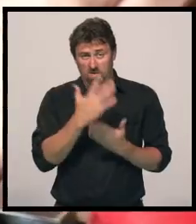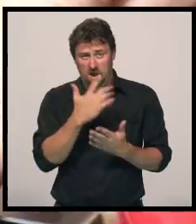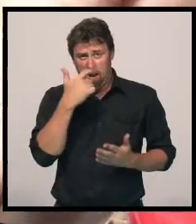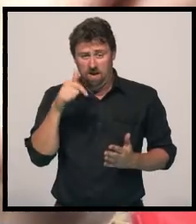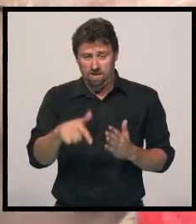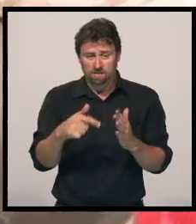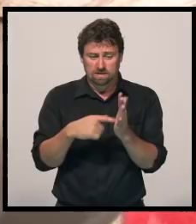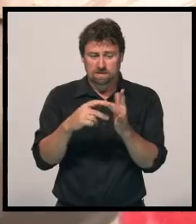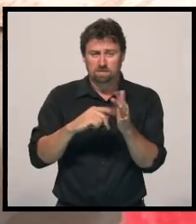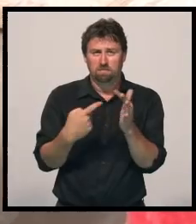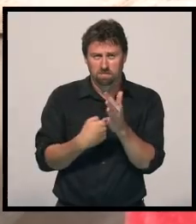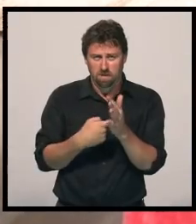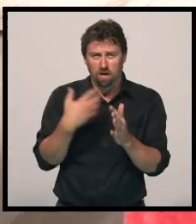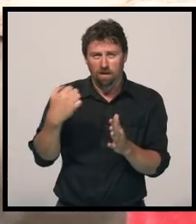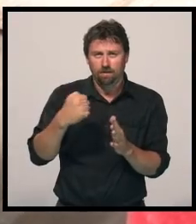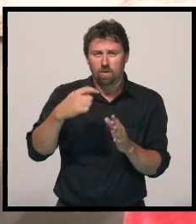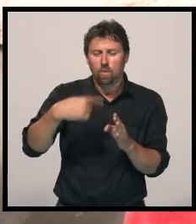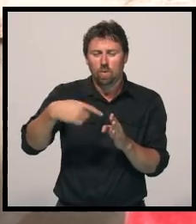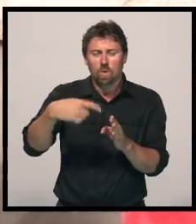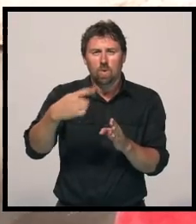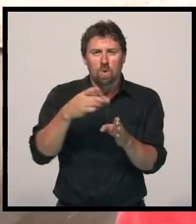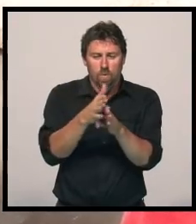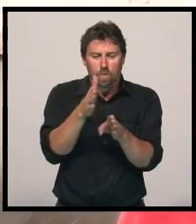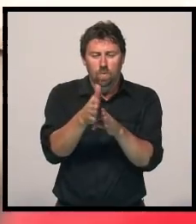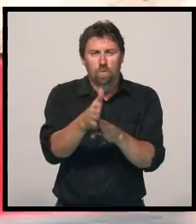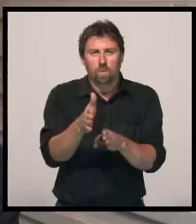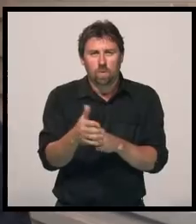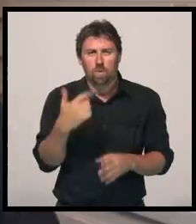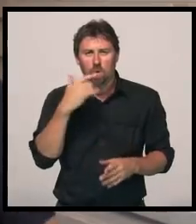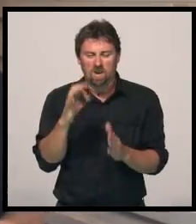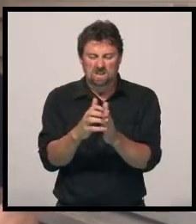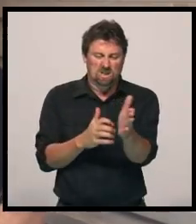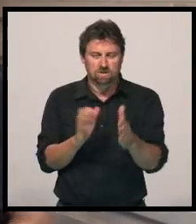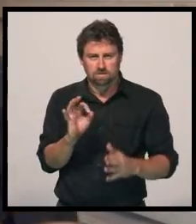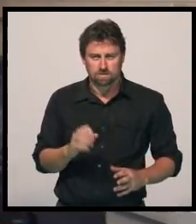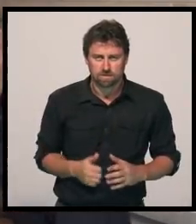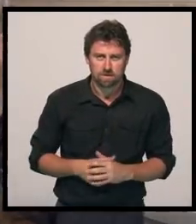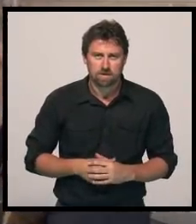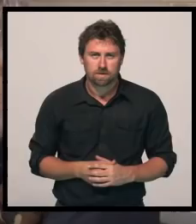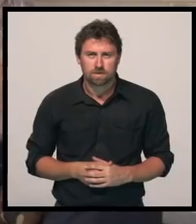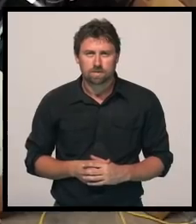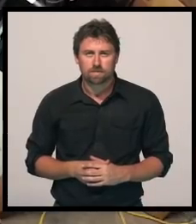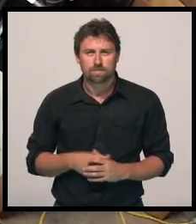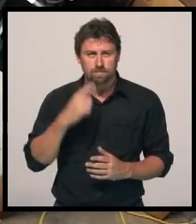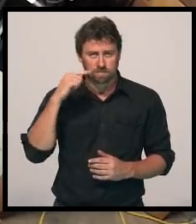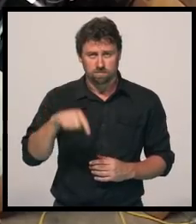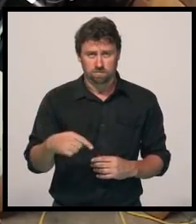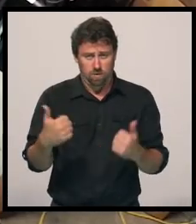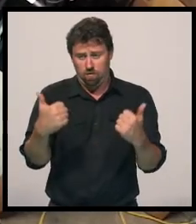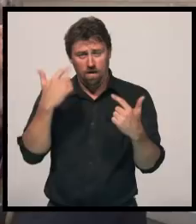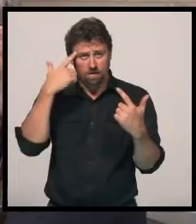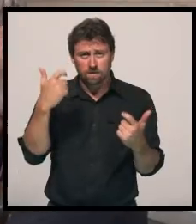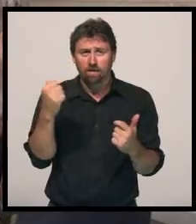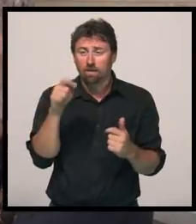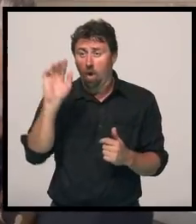have a spiral cut ahead which means it's not going to give me much tear out. Thing with a jointer. This is a great idea. If